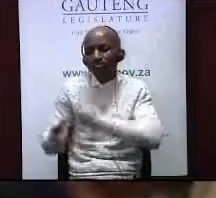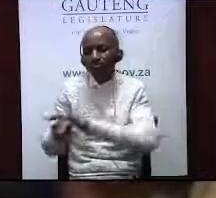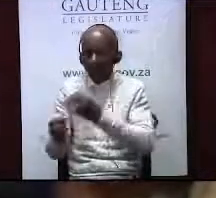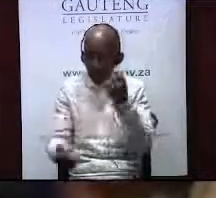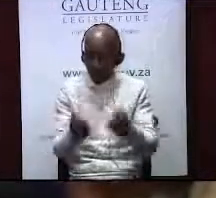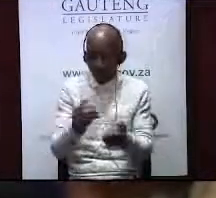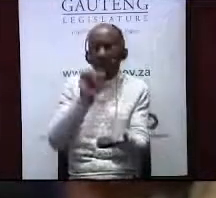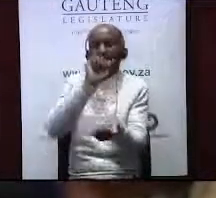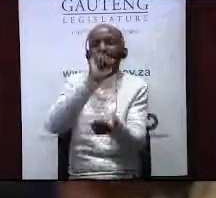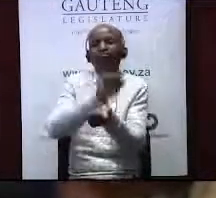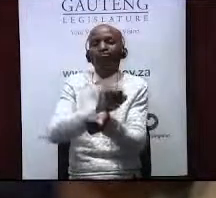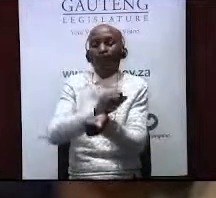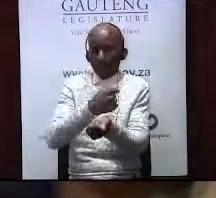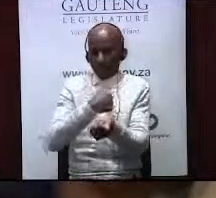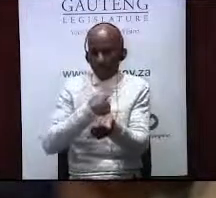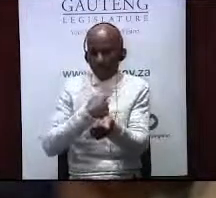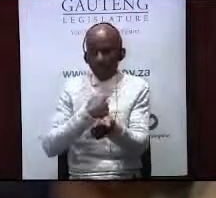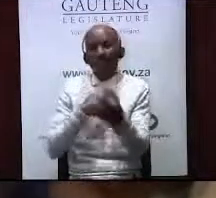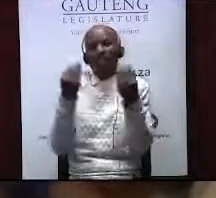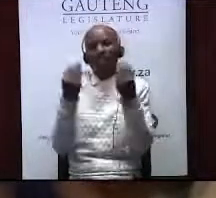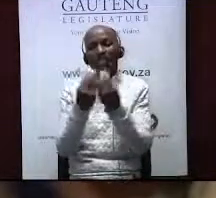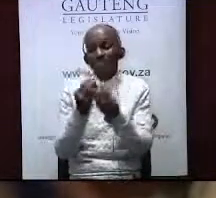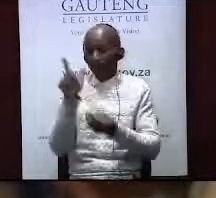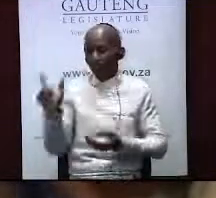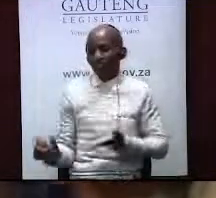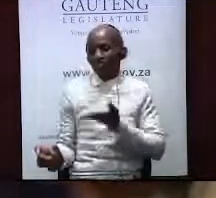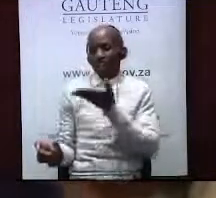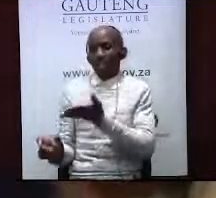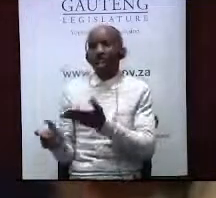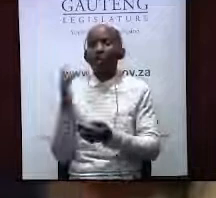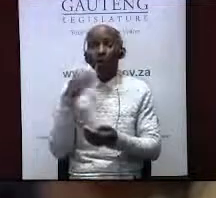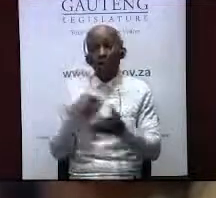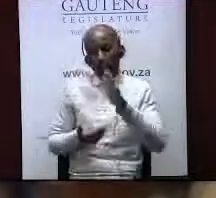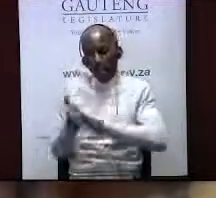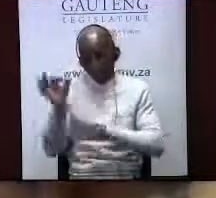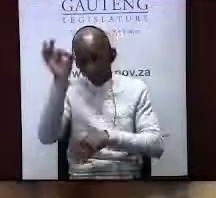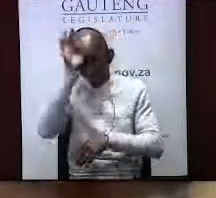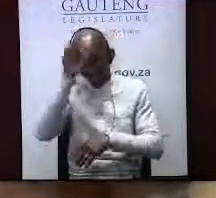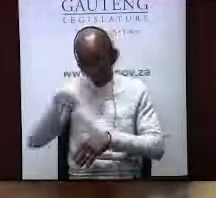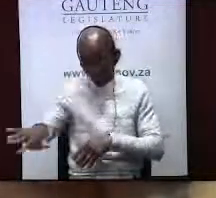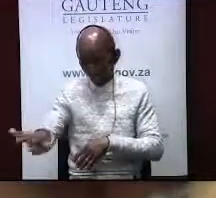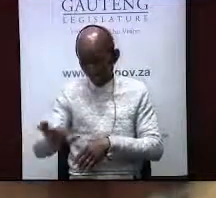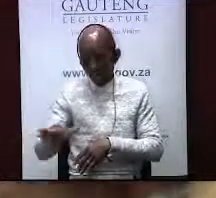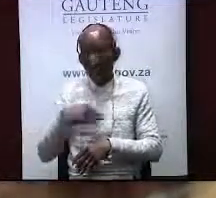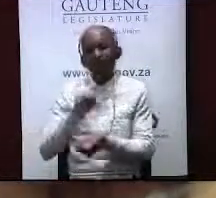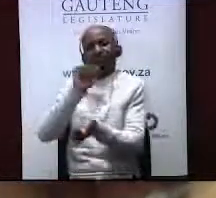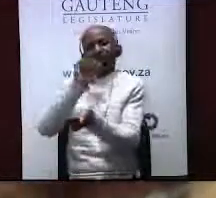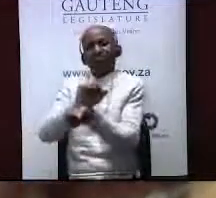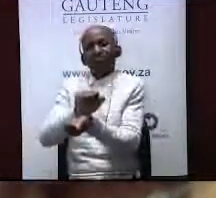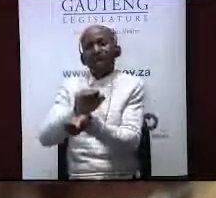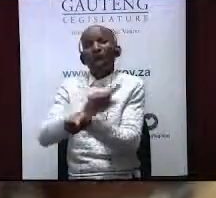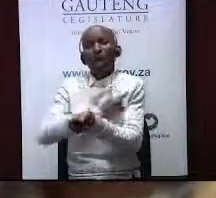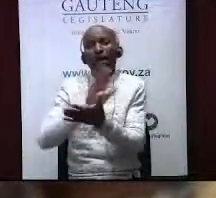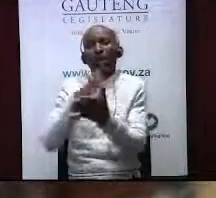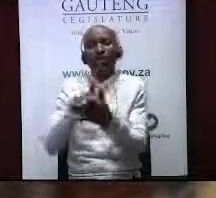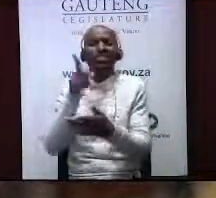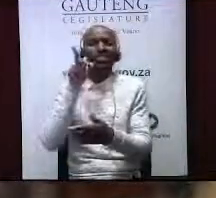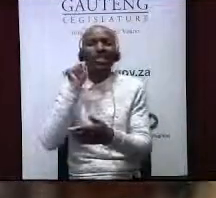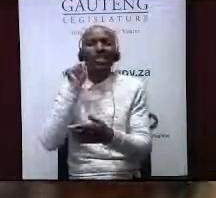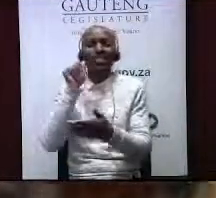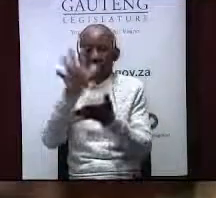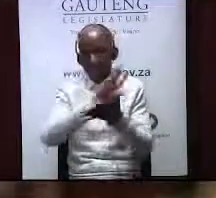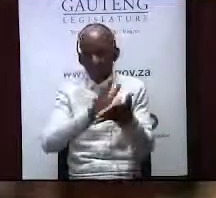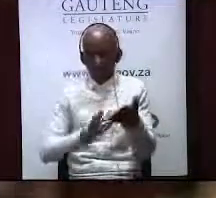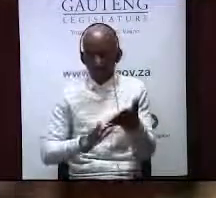was arrested for dilo tse motho o ne a ga ke ya ko police station. I got arrested because the man changed the